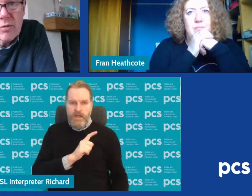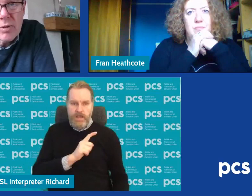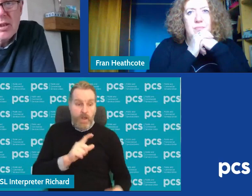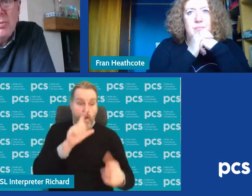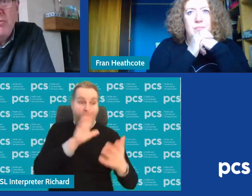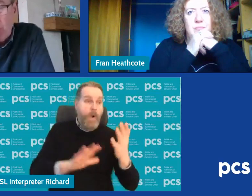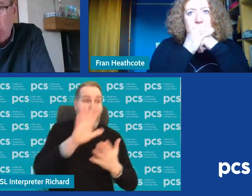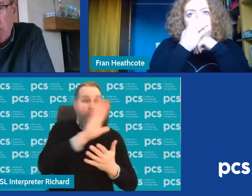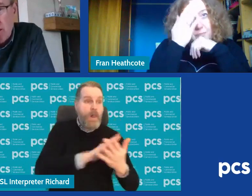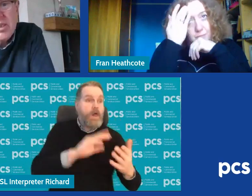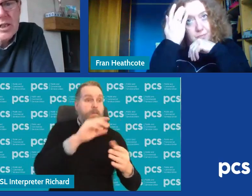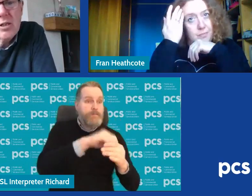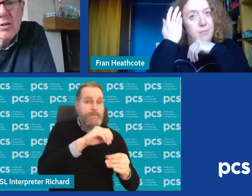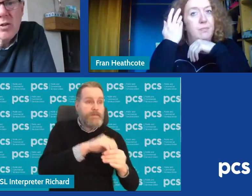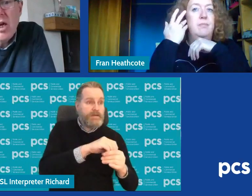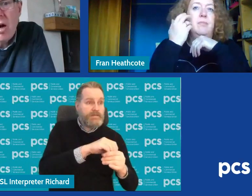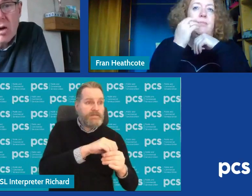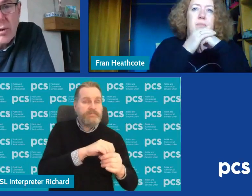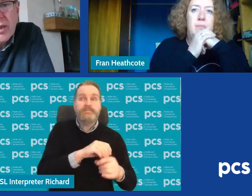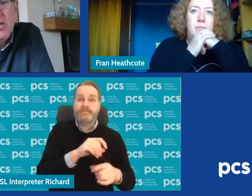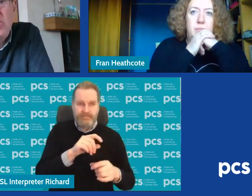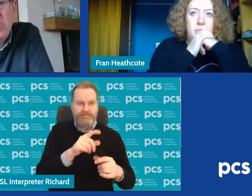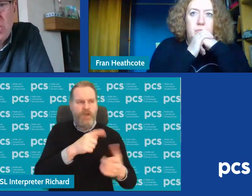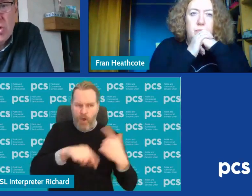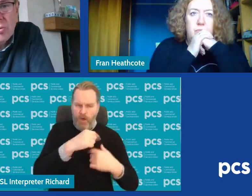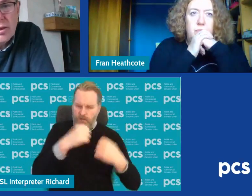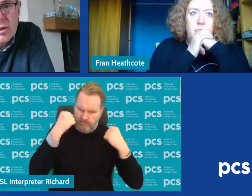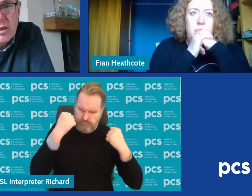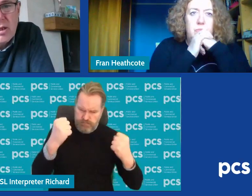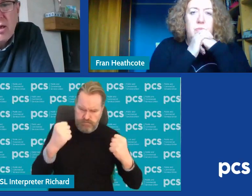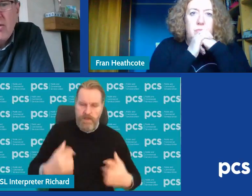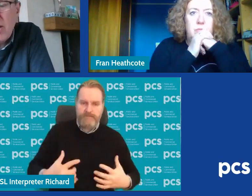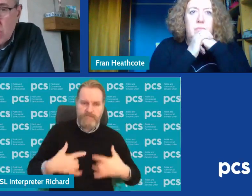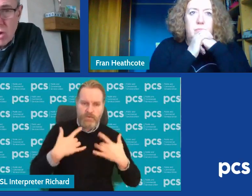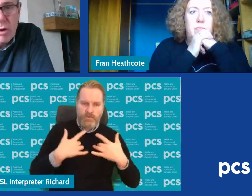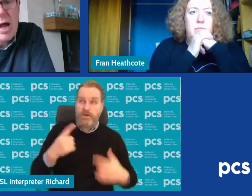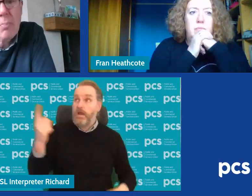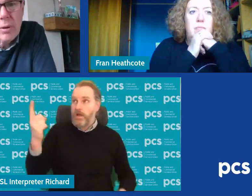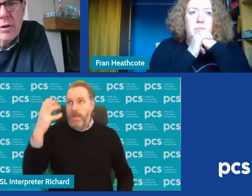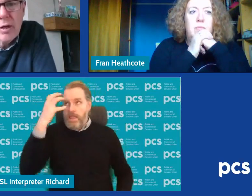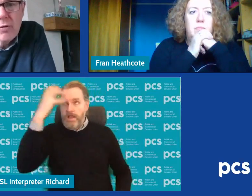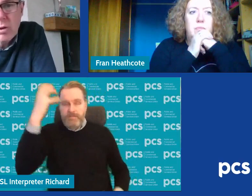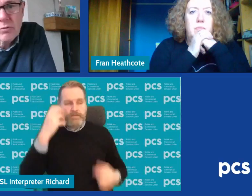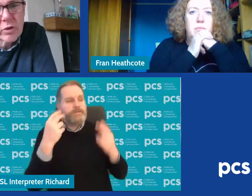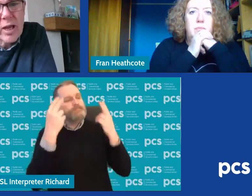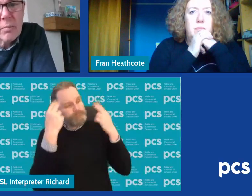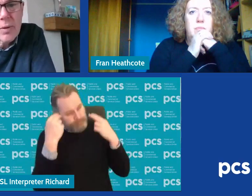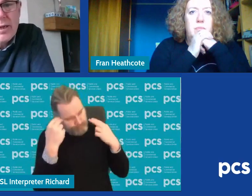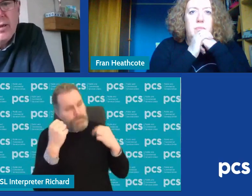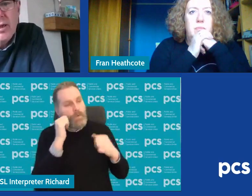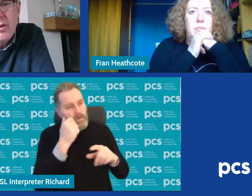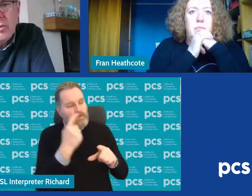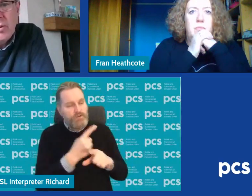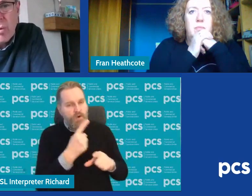the government has been forced to concede that they are going to talk to us. That would not have happened if it wasn't for the